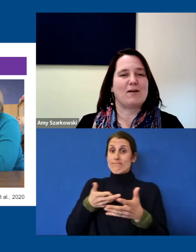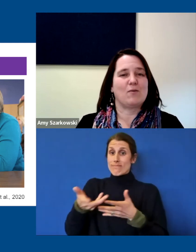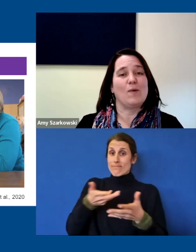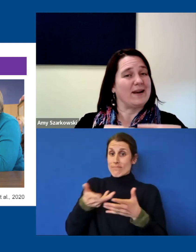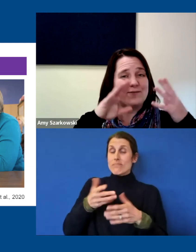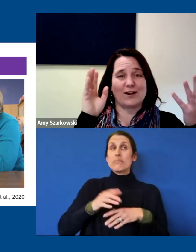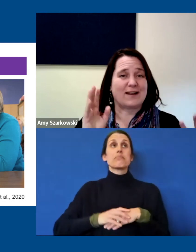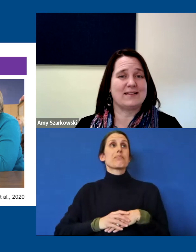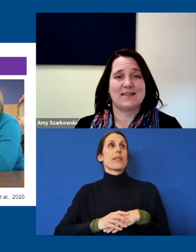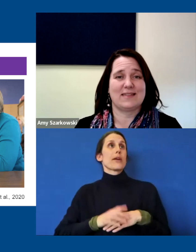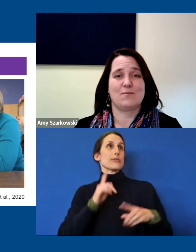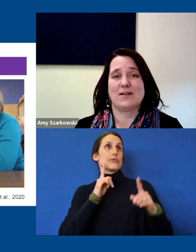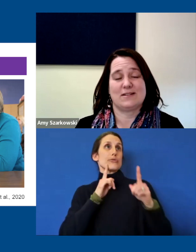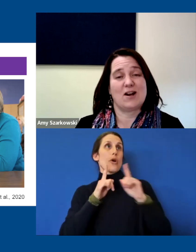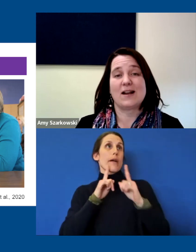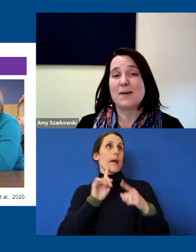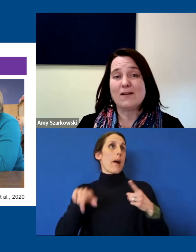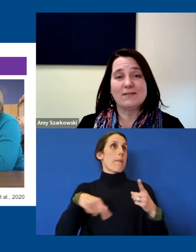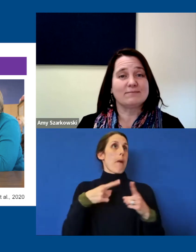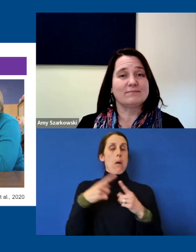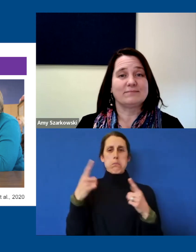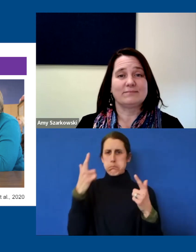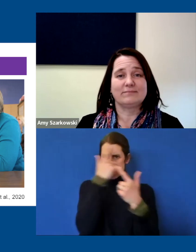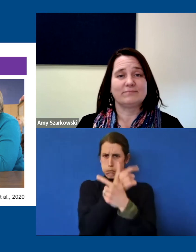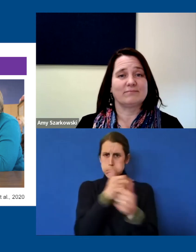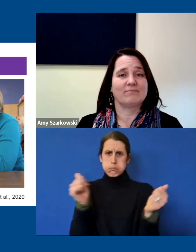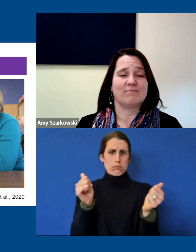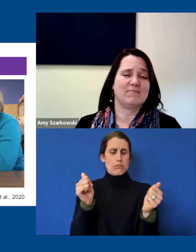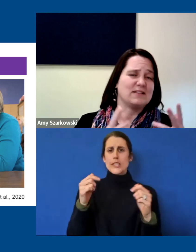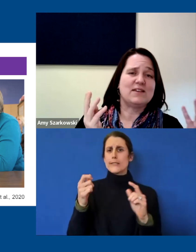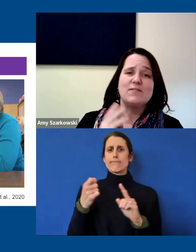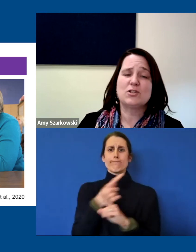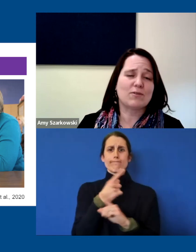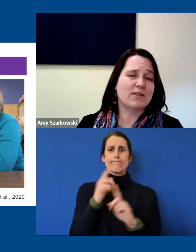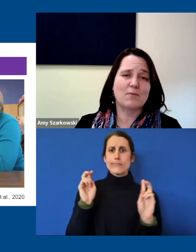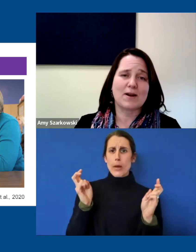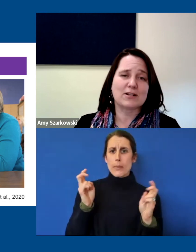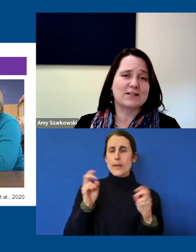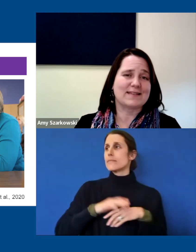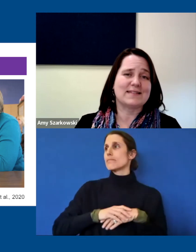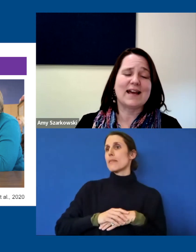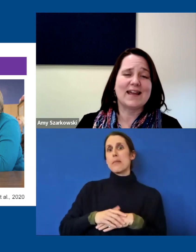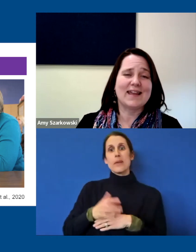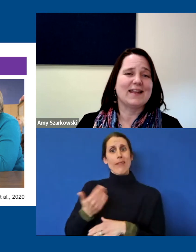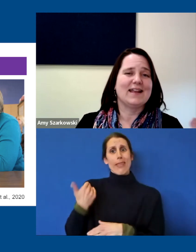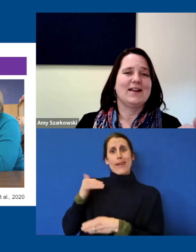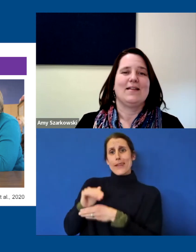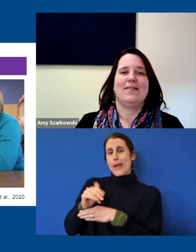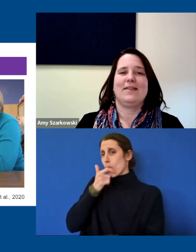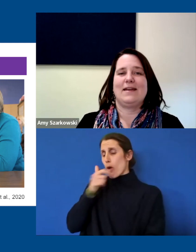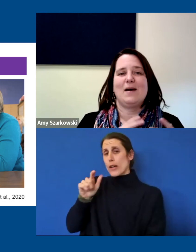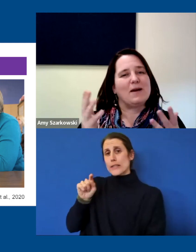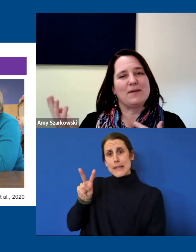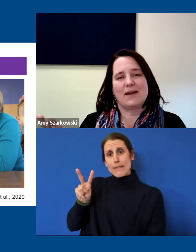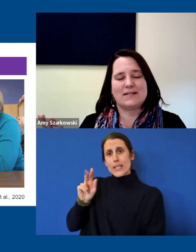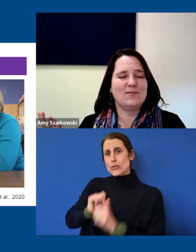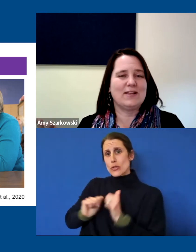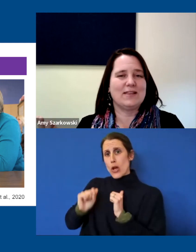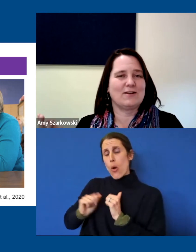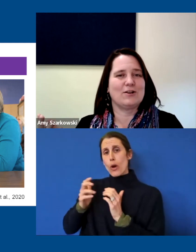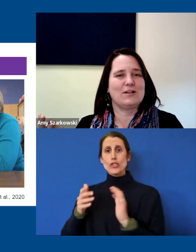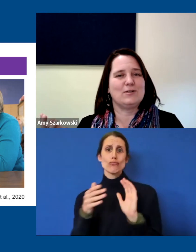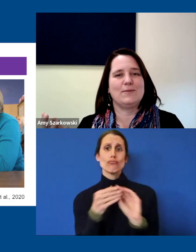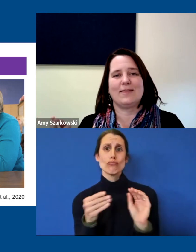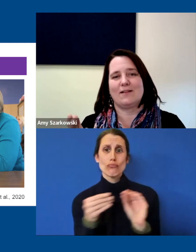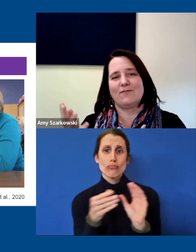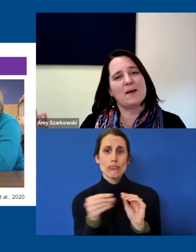conversing about whatever it is that they want to talk about. The TV show that they watched last night, the upcoming activity